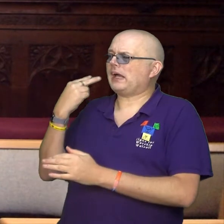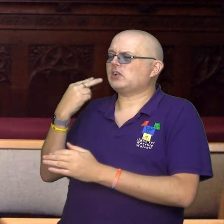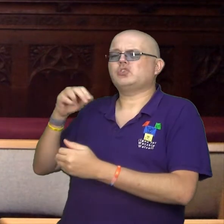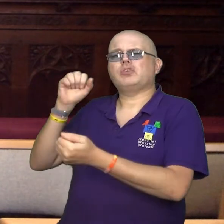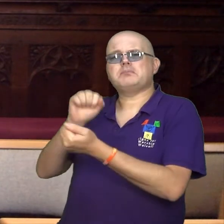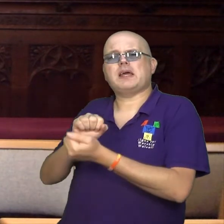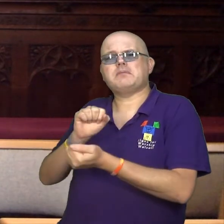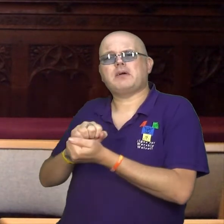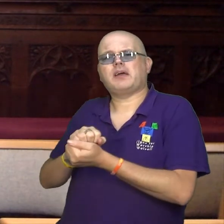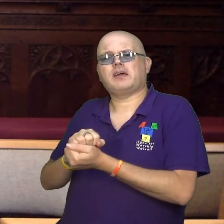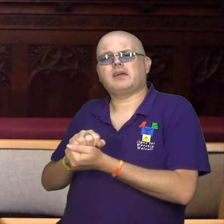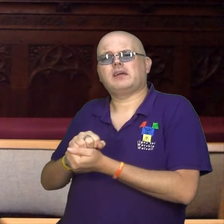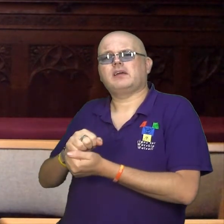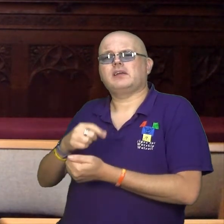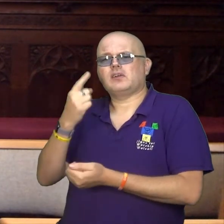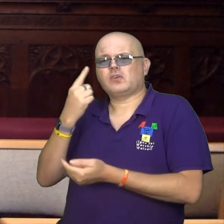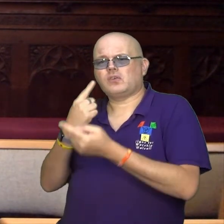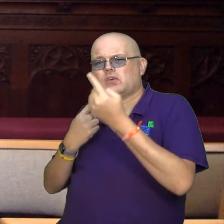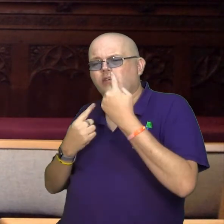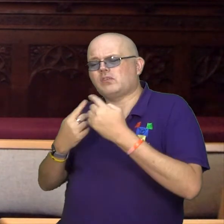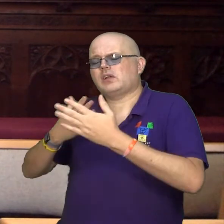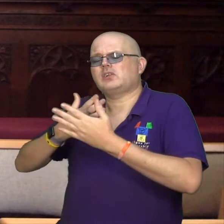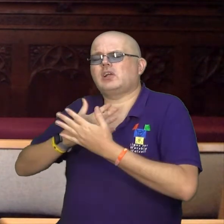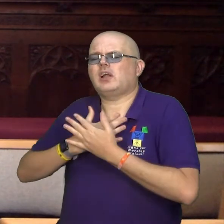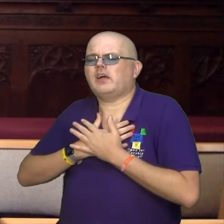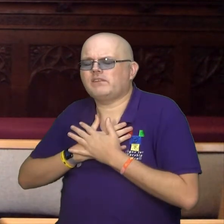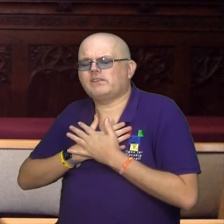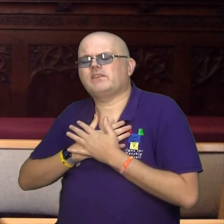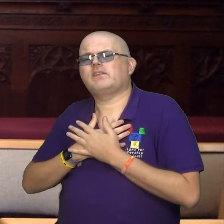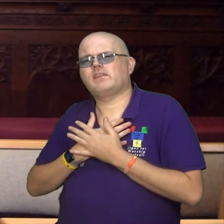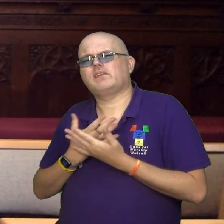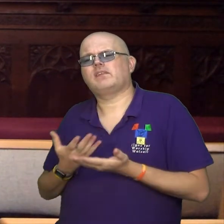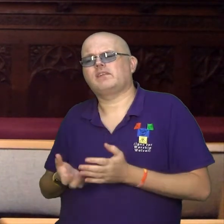remember, to grow, and to learn.